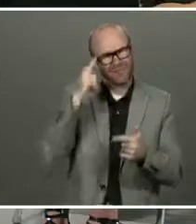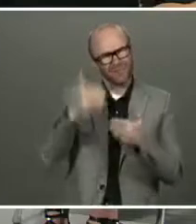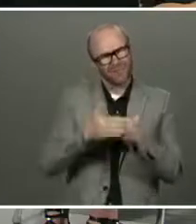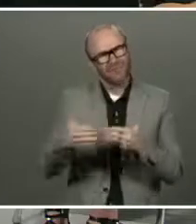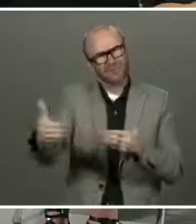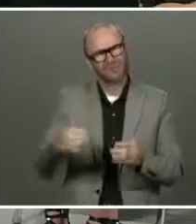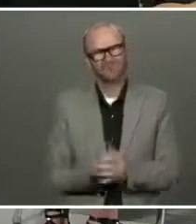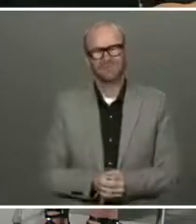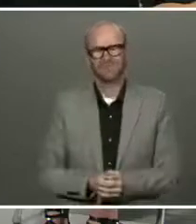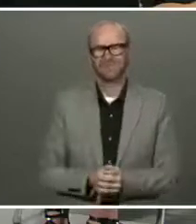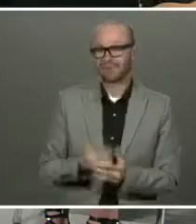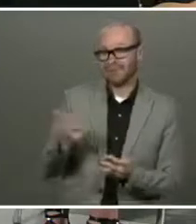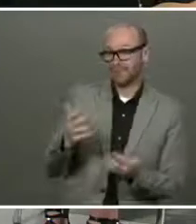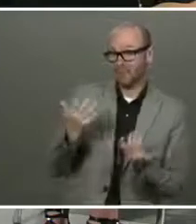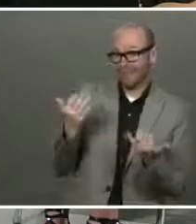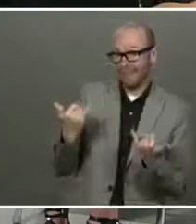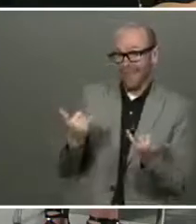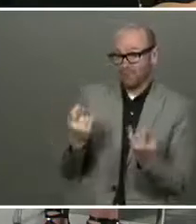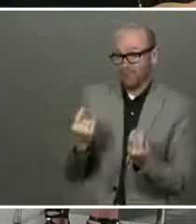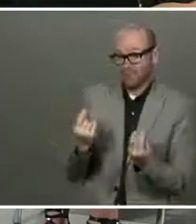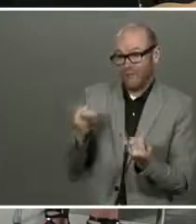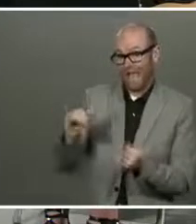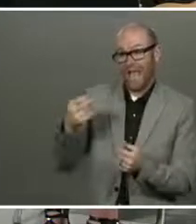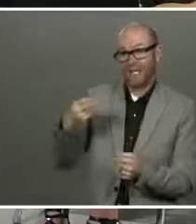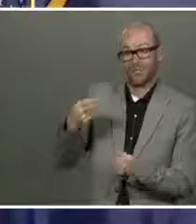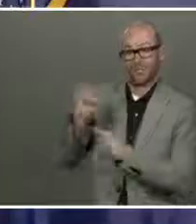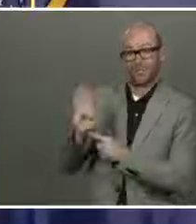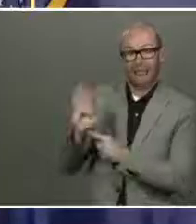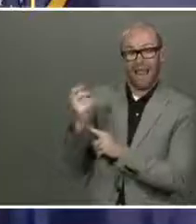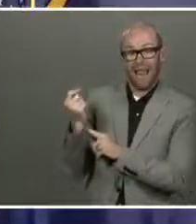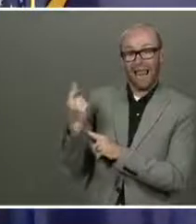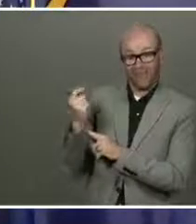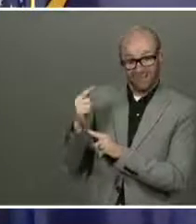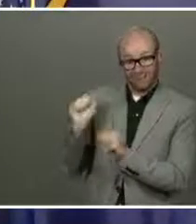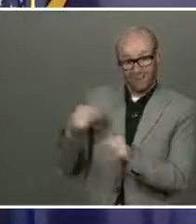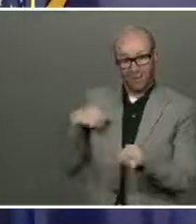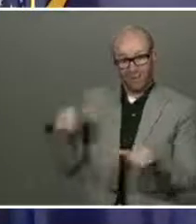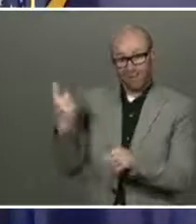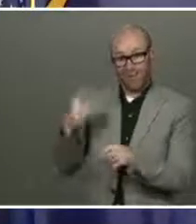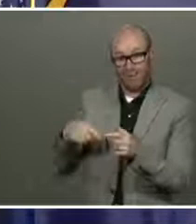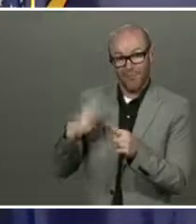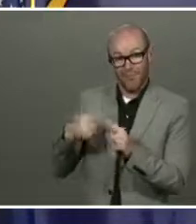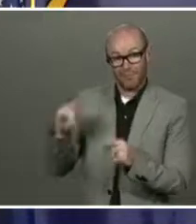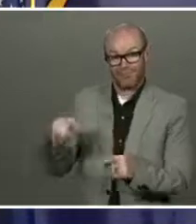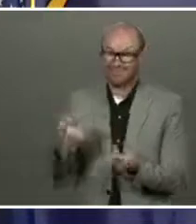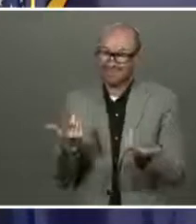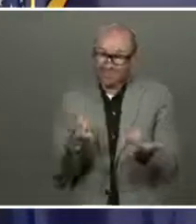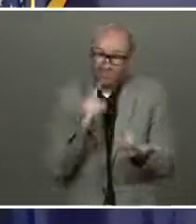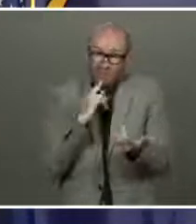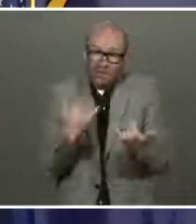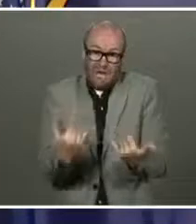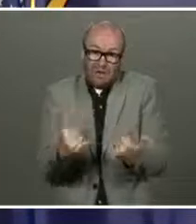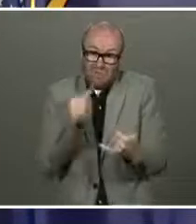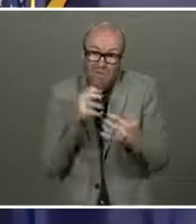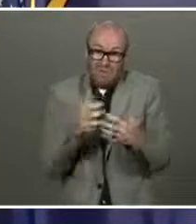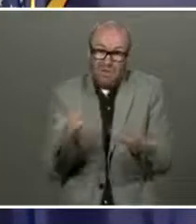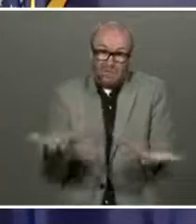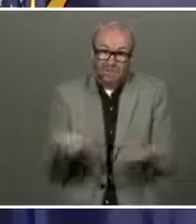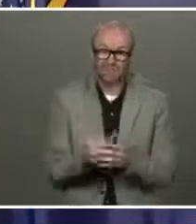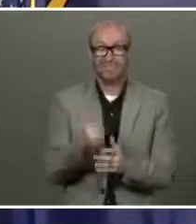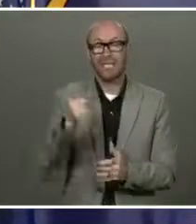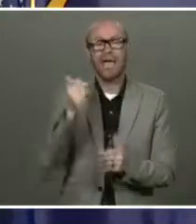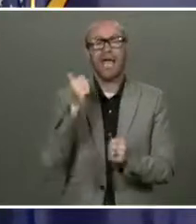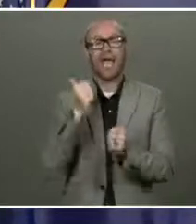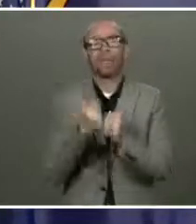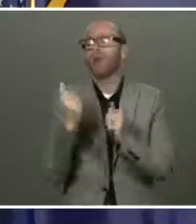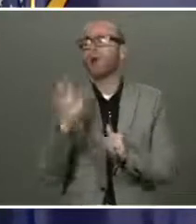as, conversation about HB 11 continues? Yeah, I don't know if there's anything that can be done there. Again, there are unreasonable parents